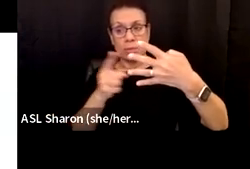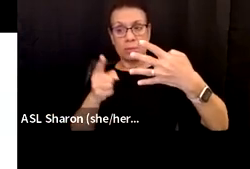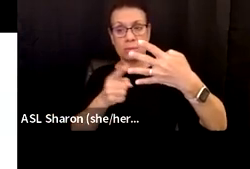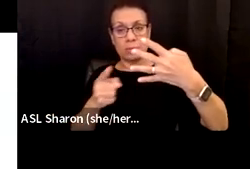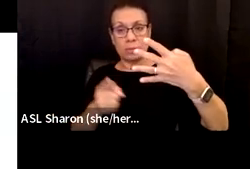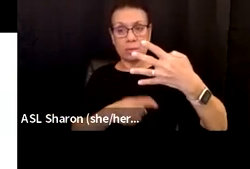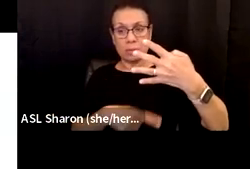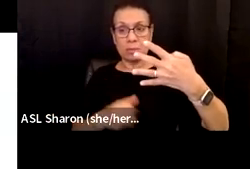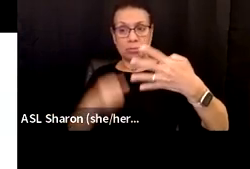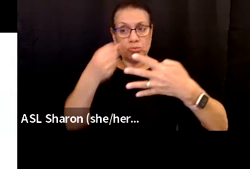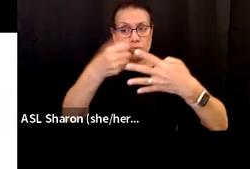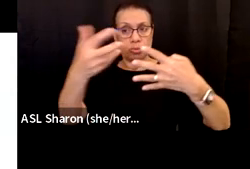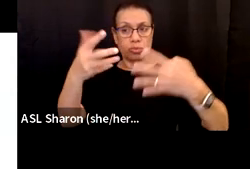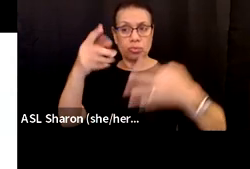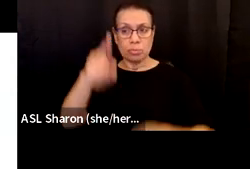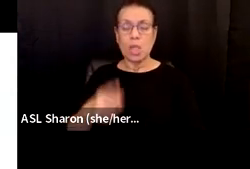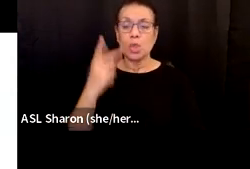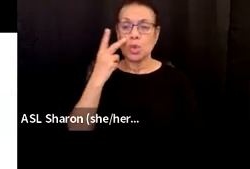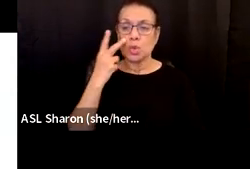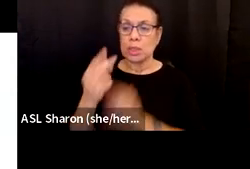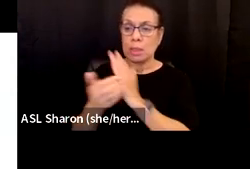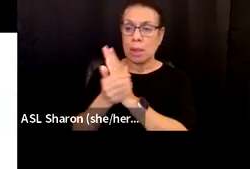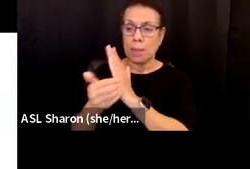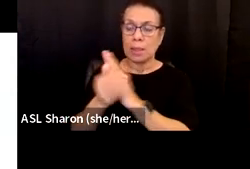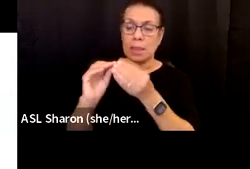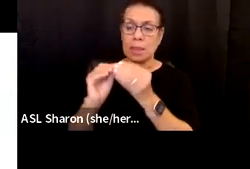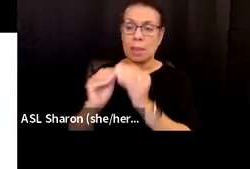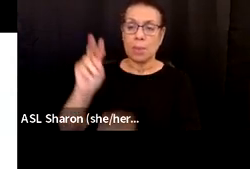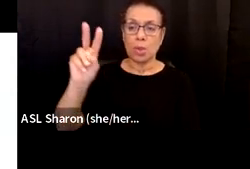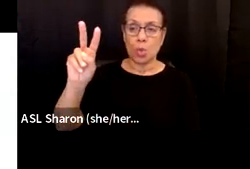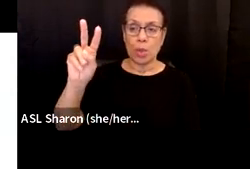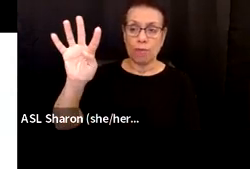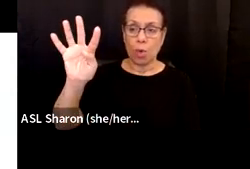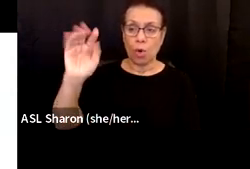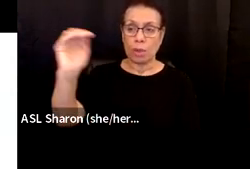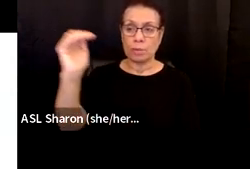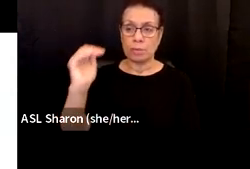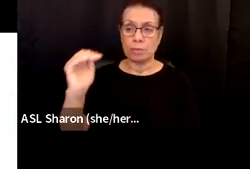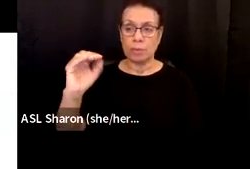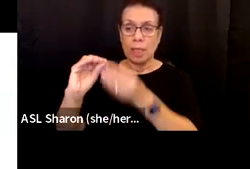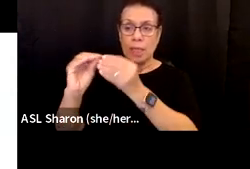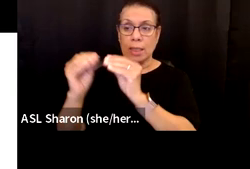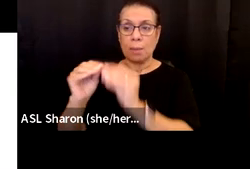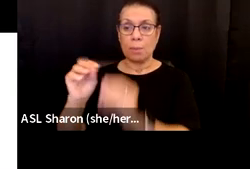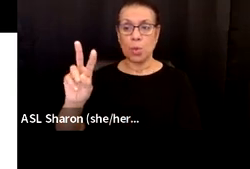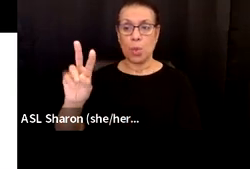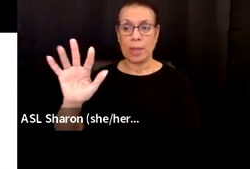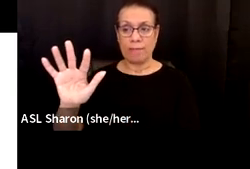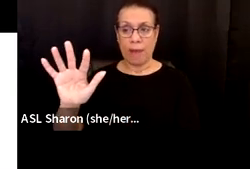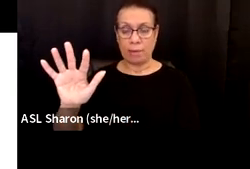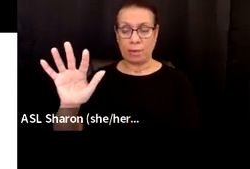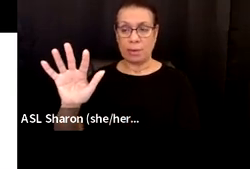detail about that are in the appendix on slides 24 and 25 are really at the center of what we're trying to